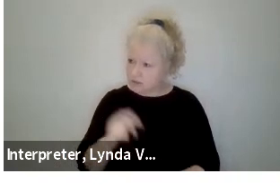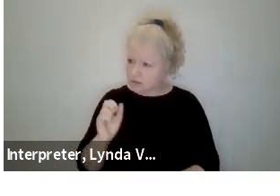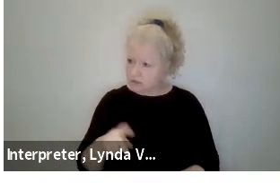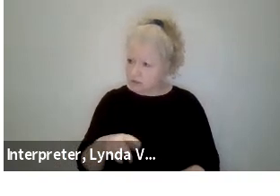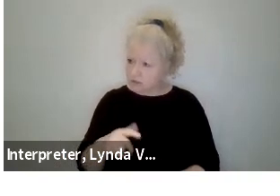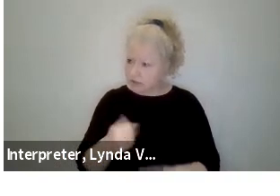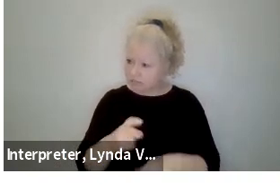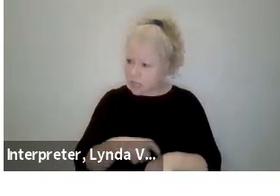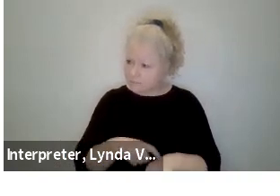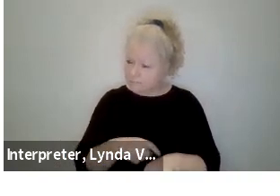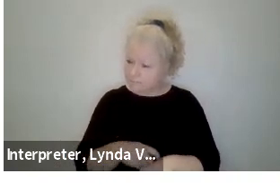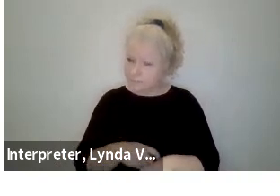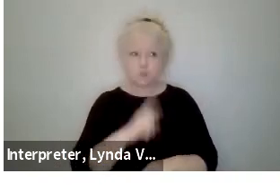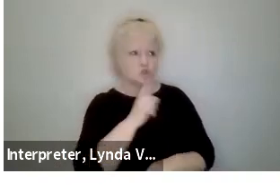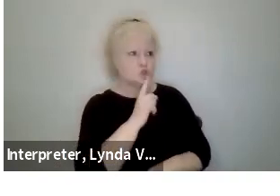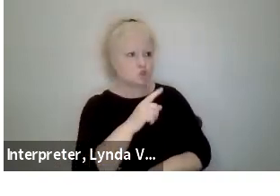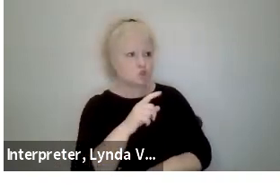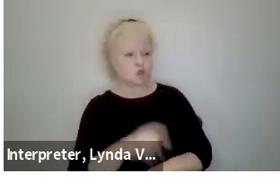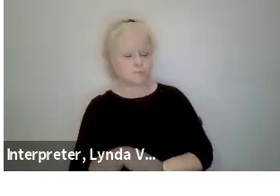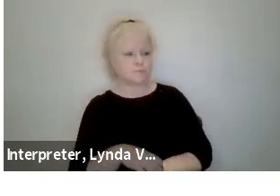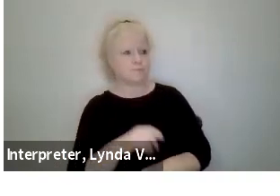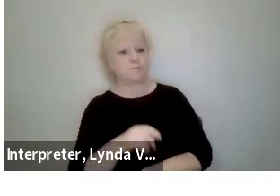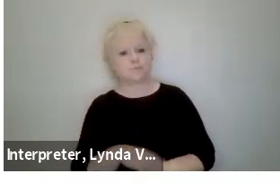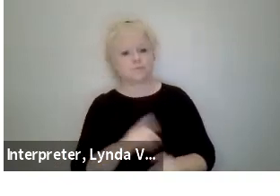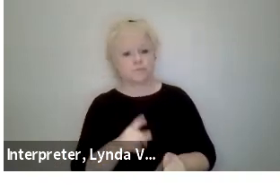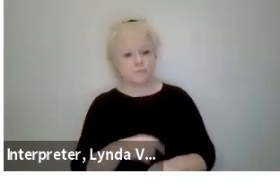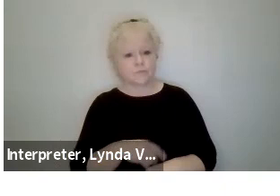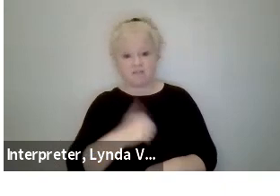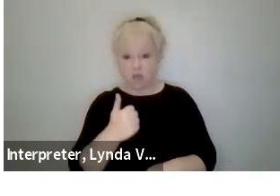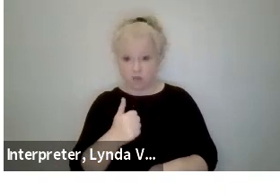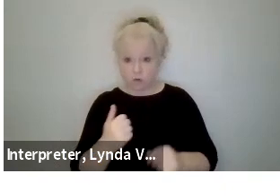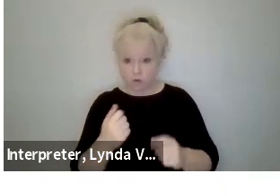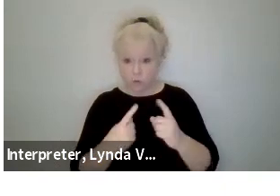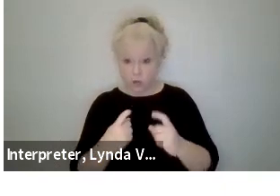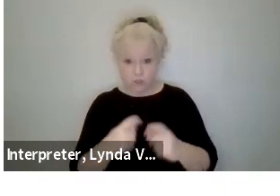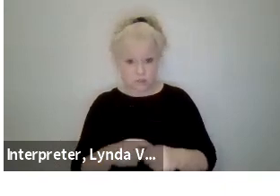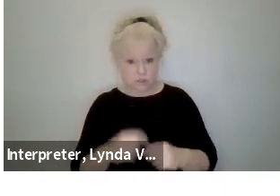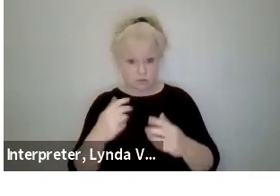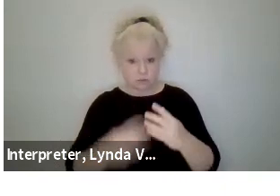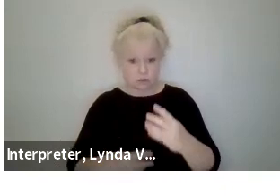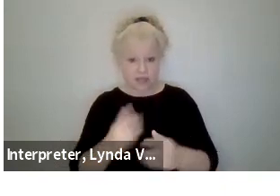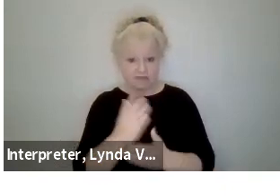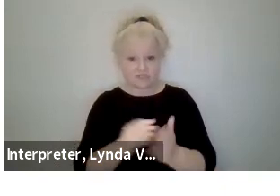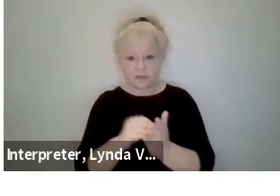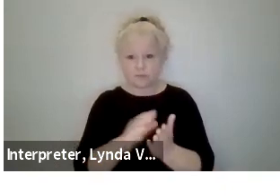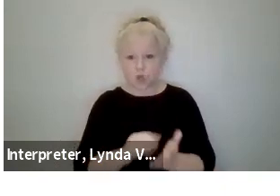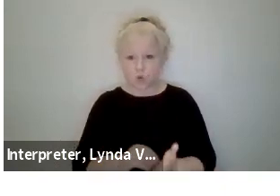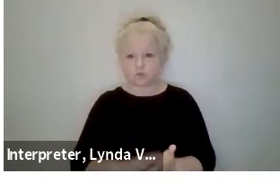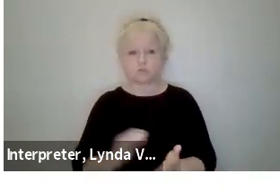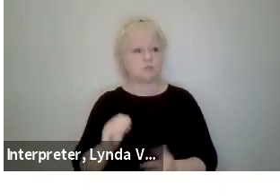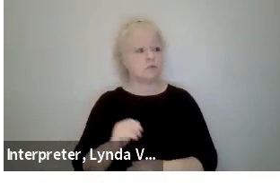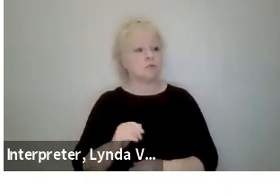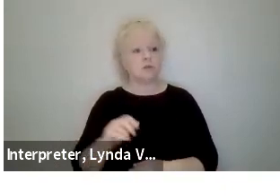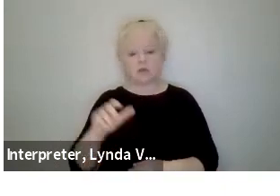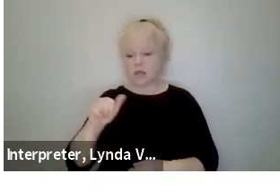we have some time? Sure, while we have some time, and if there's others that can jot these down, I've taken some notes for April. April,